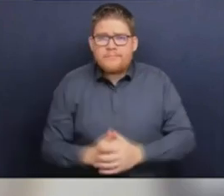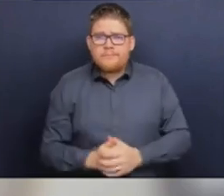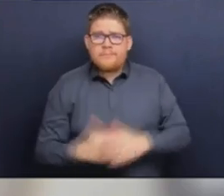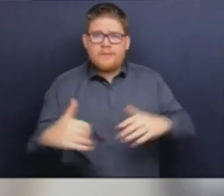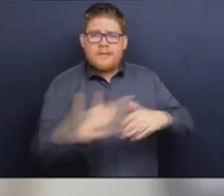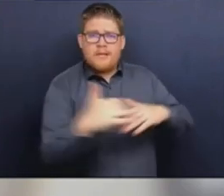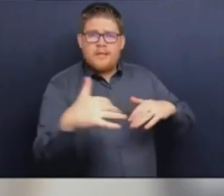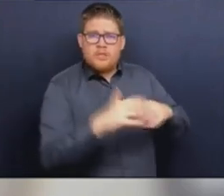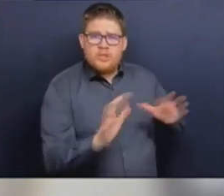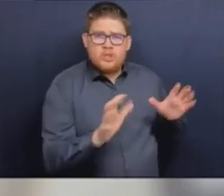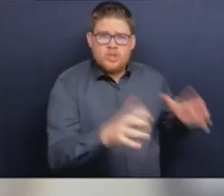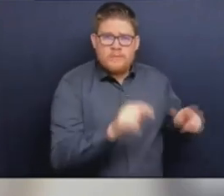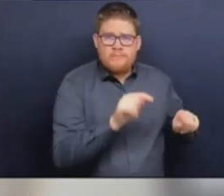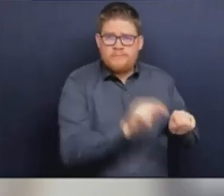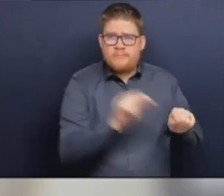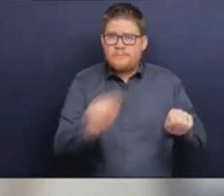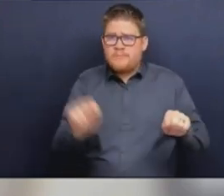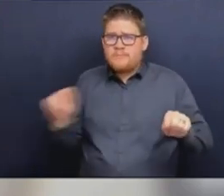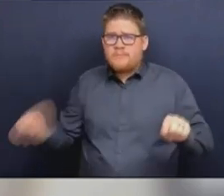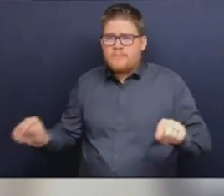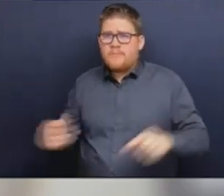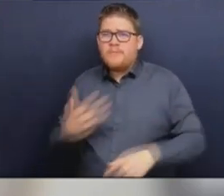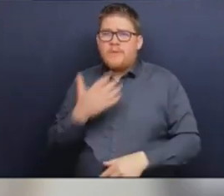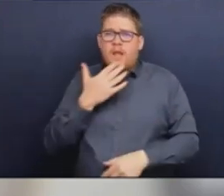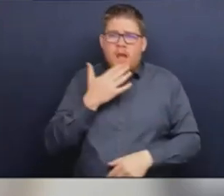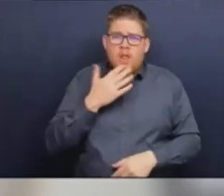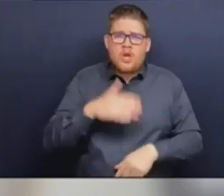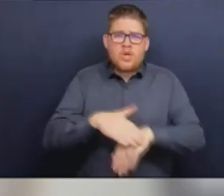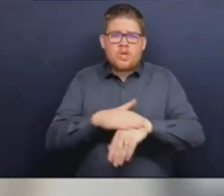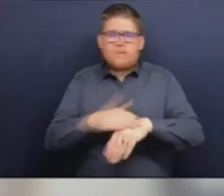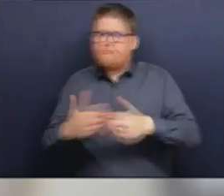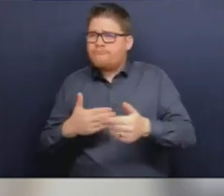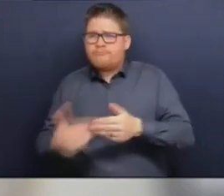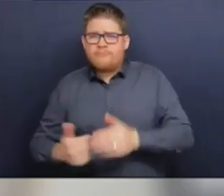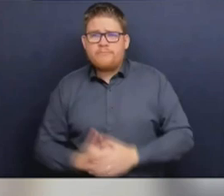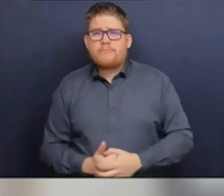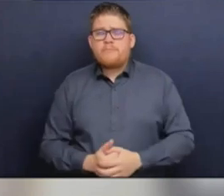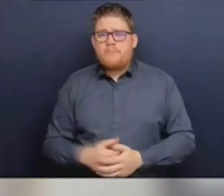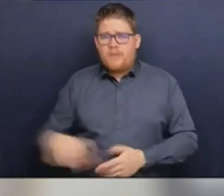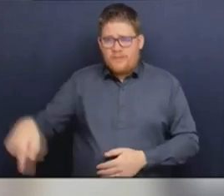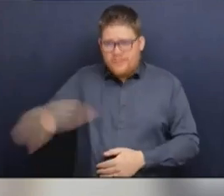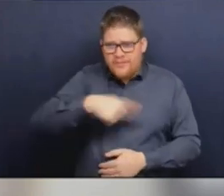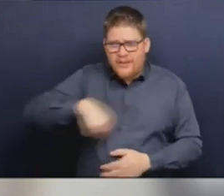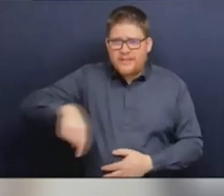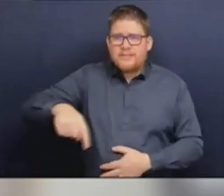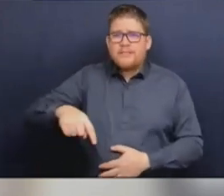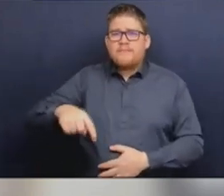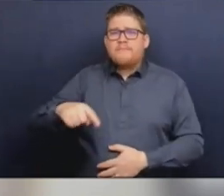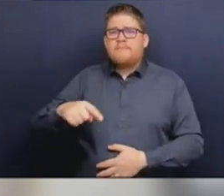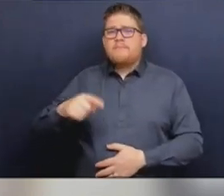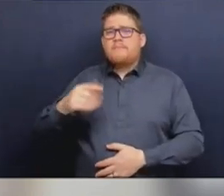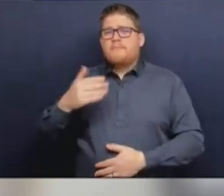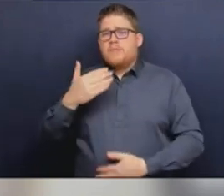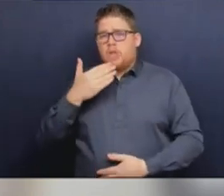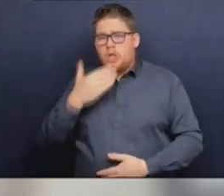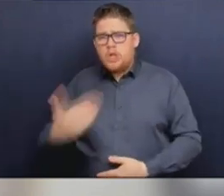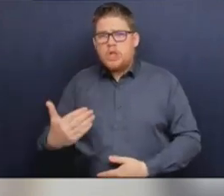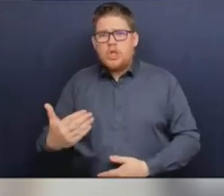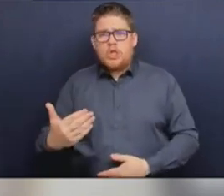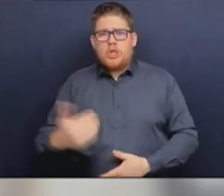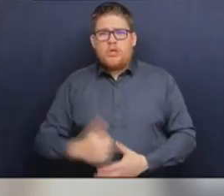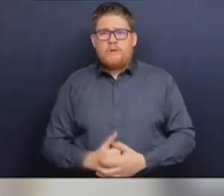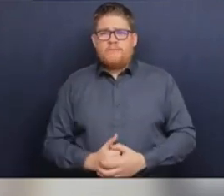of PS Singh in regarding and engaging with our Indigenous peoples and